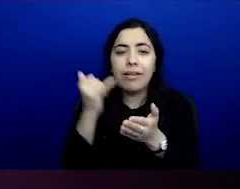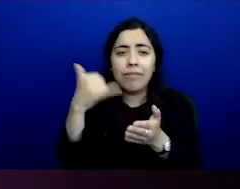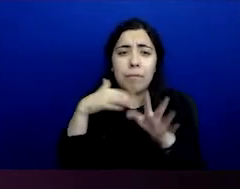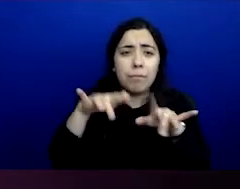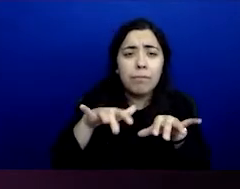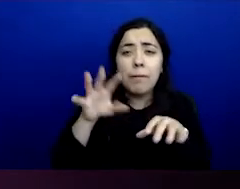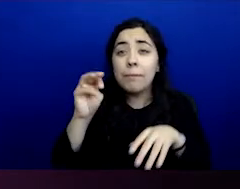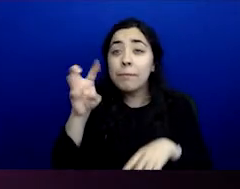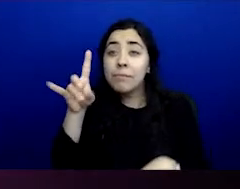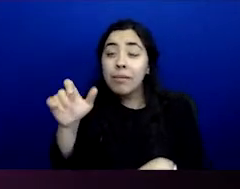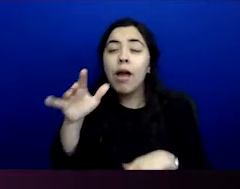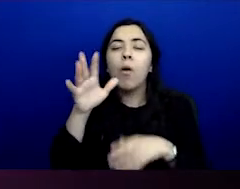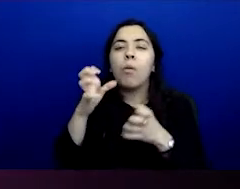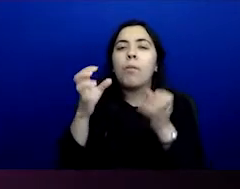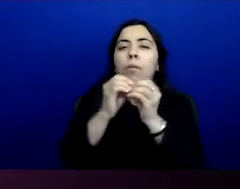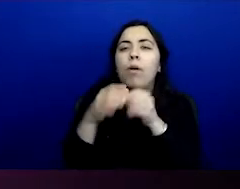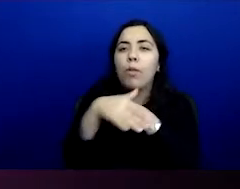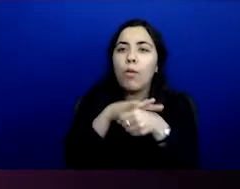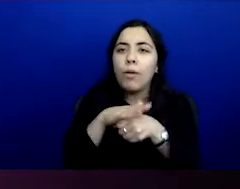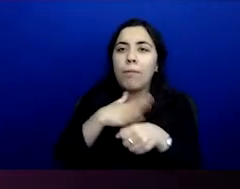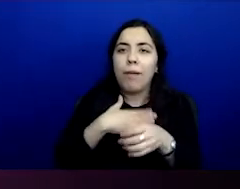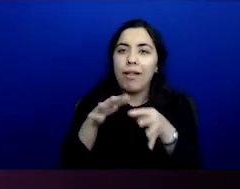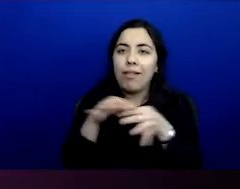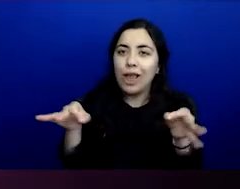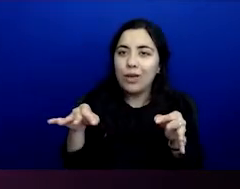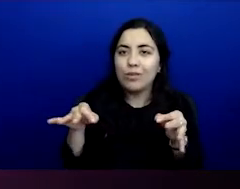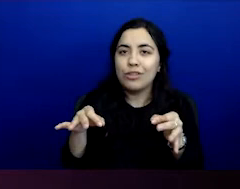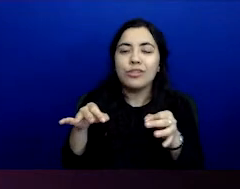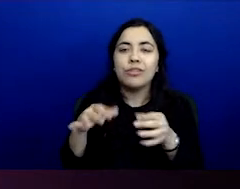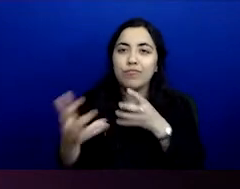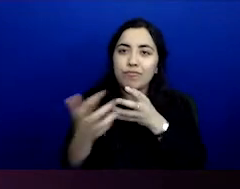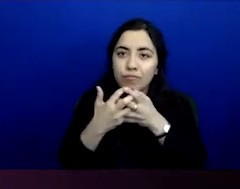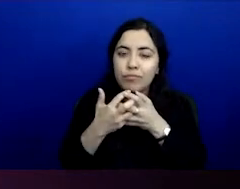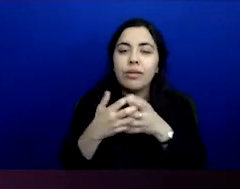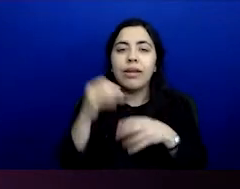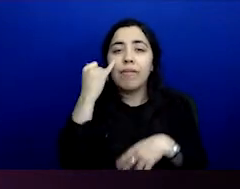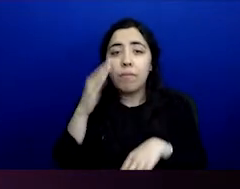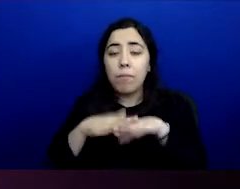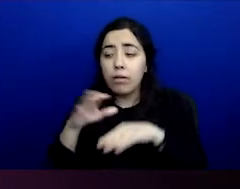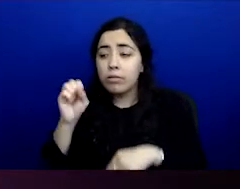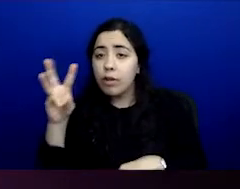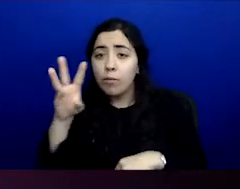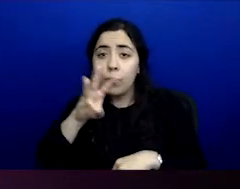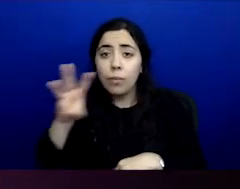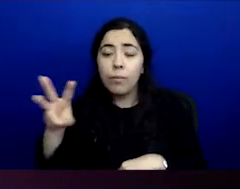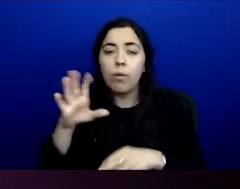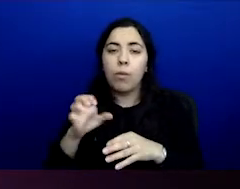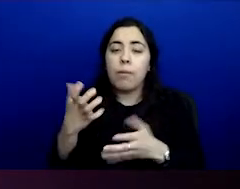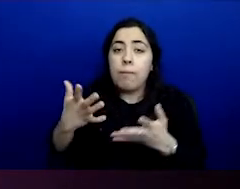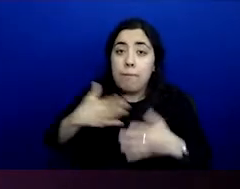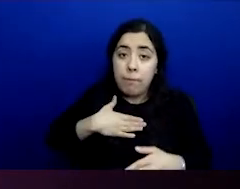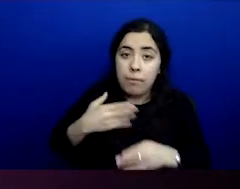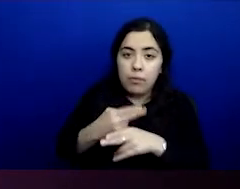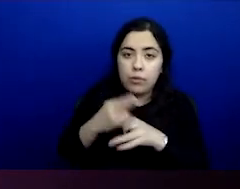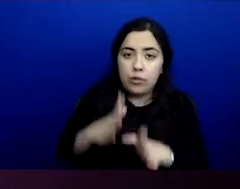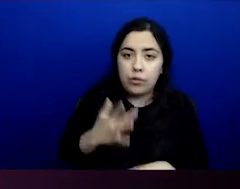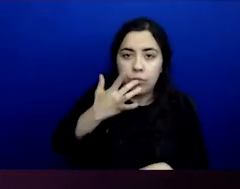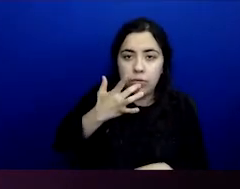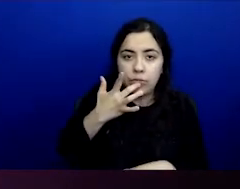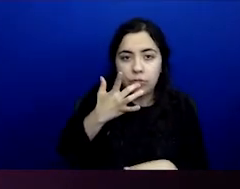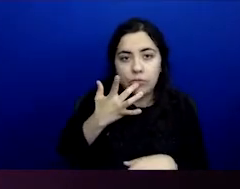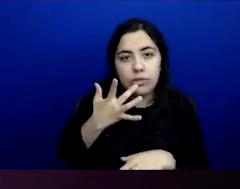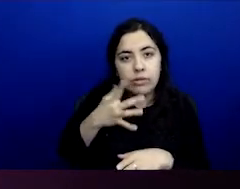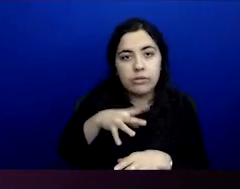see content that's localized to my language. If I'm on a software site, I want to see my user preferences impact that